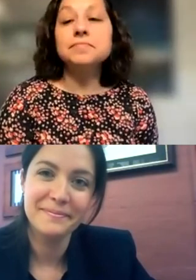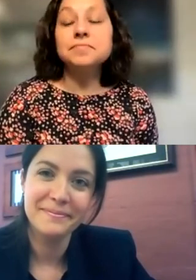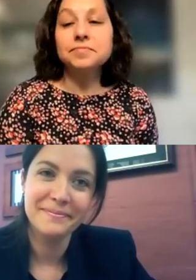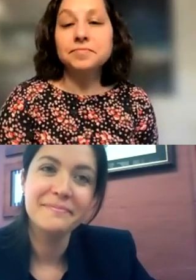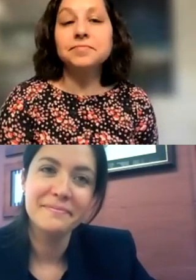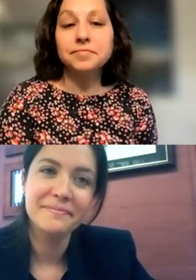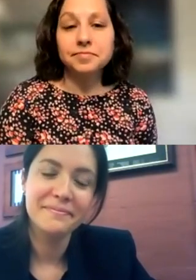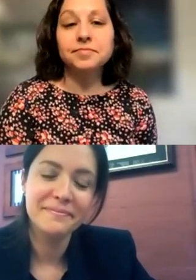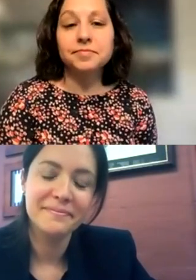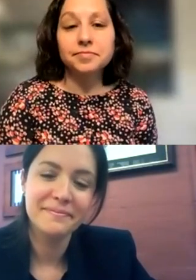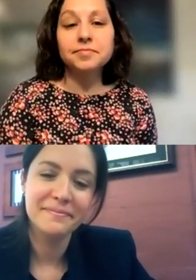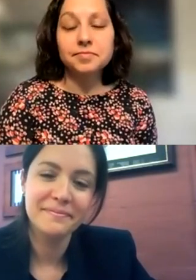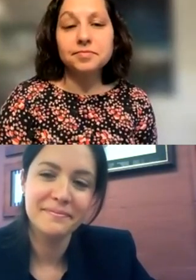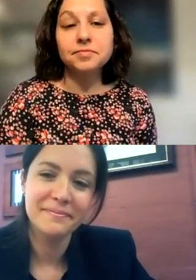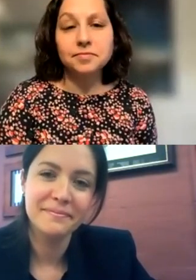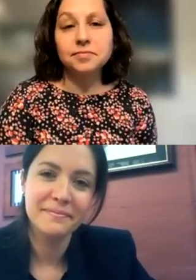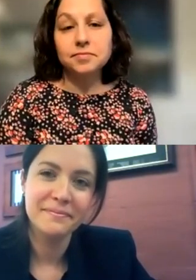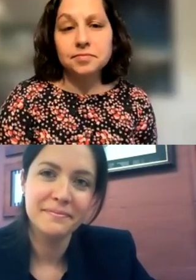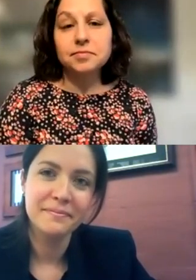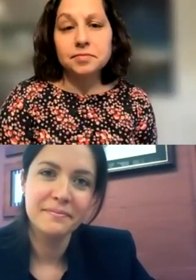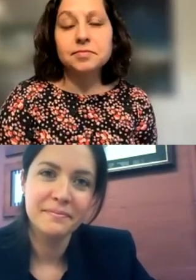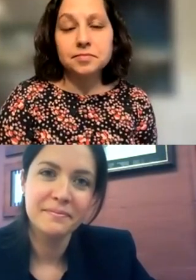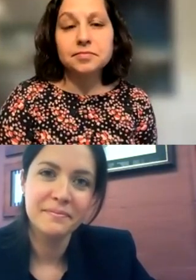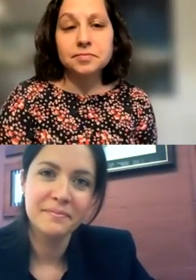it goes, and it tends to go pretty smoothly.